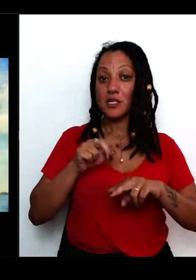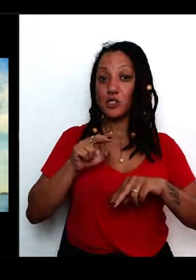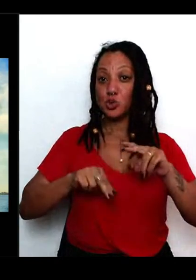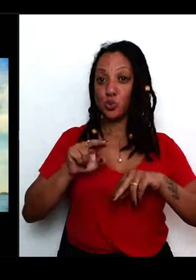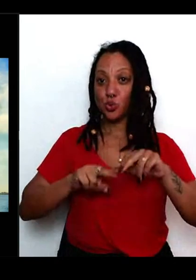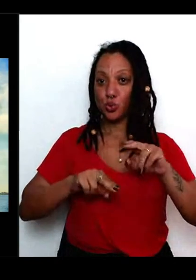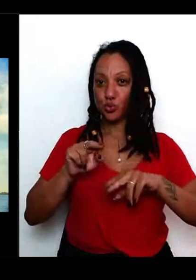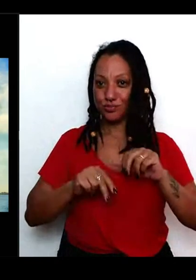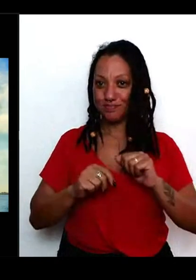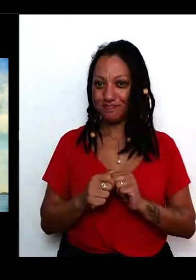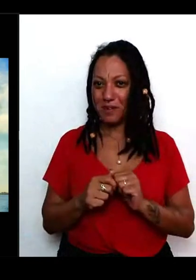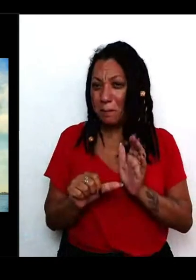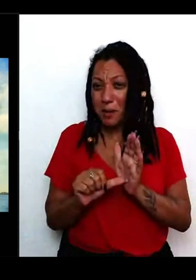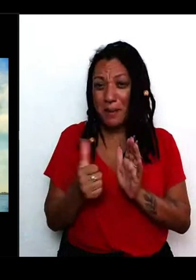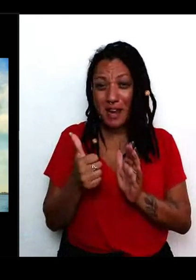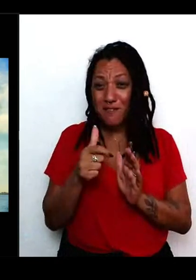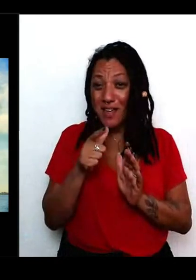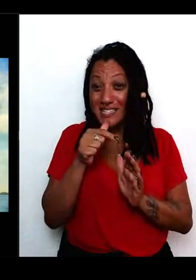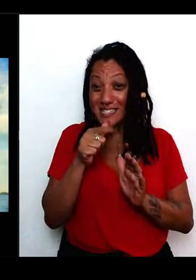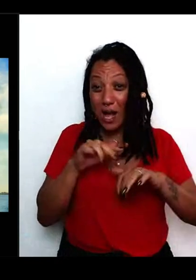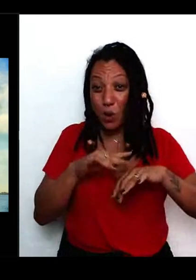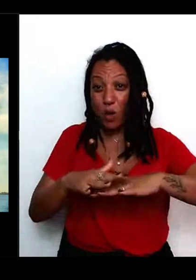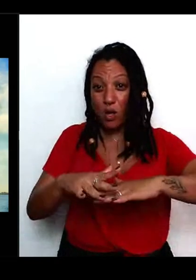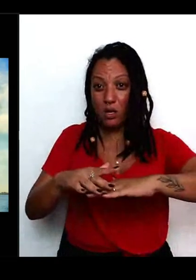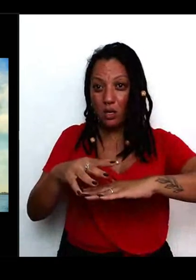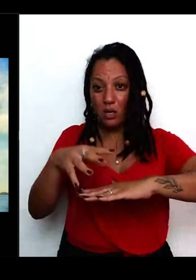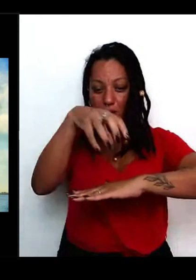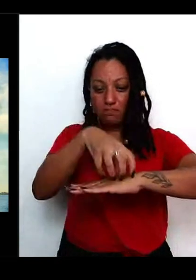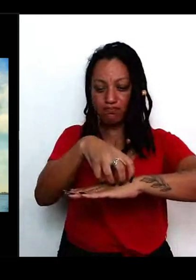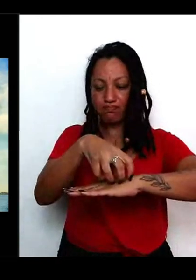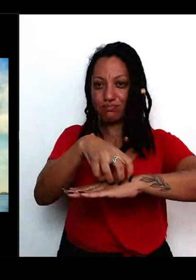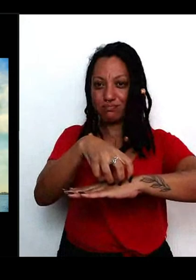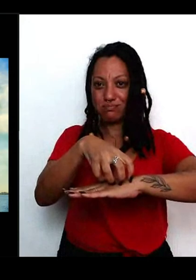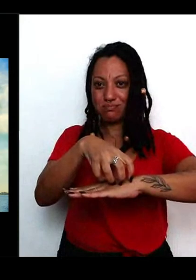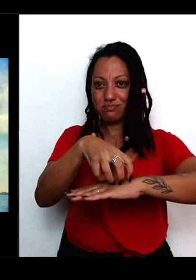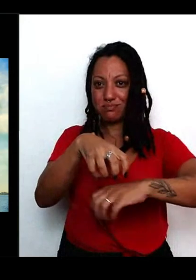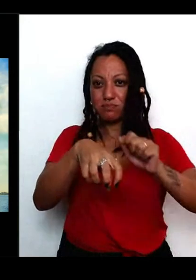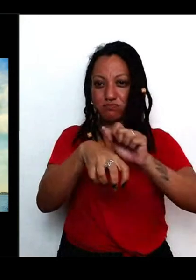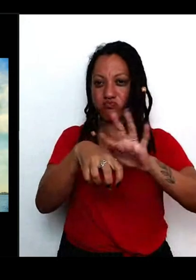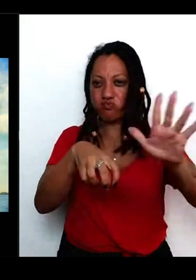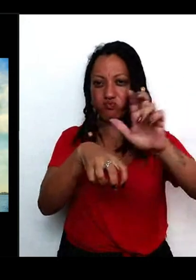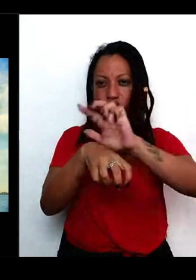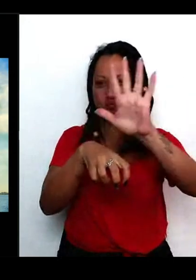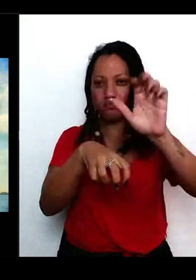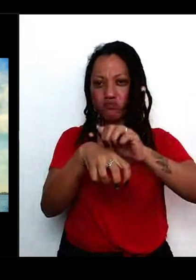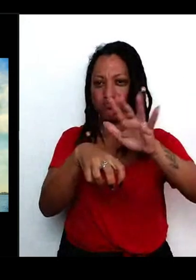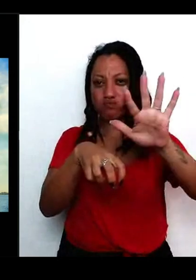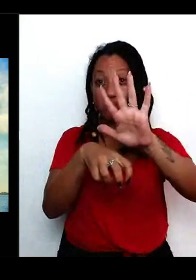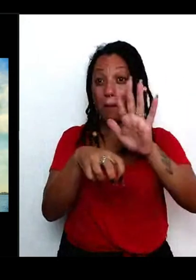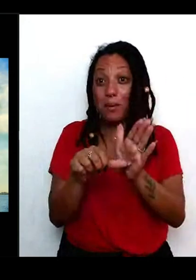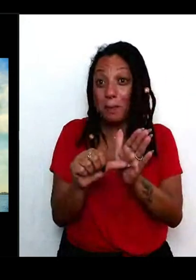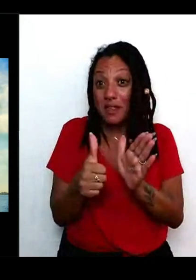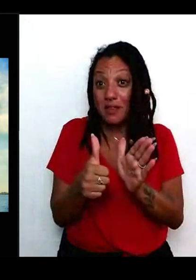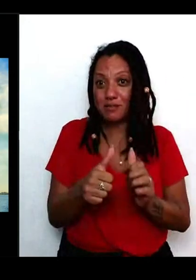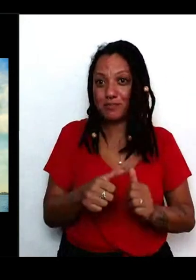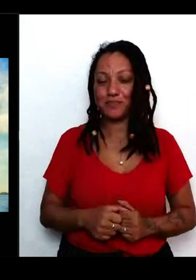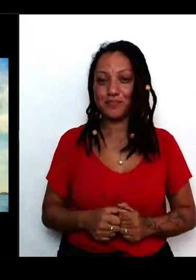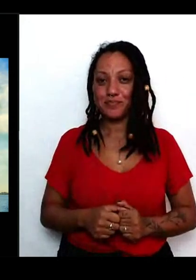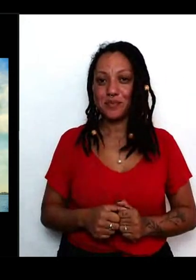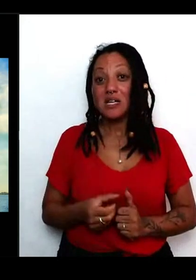I tried to use color because my smoke sculptures are site specific